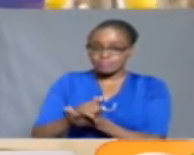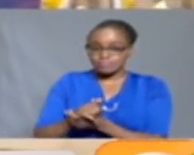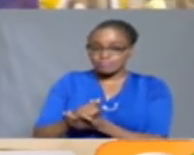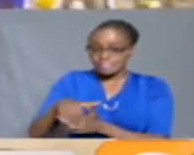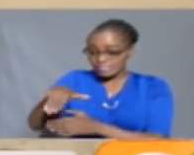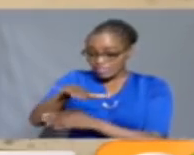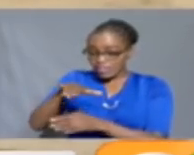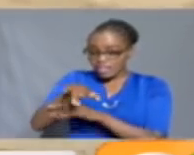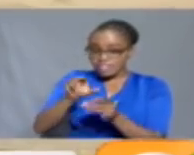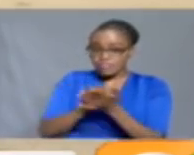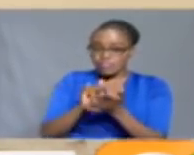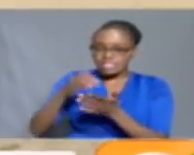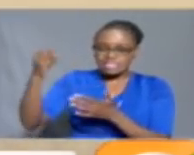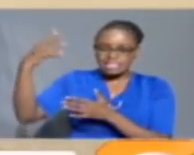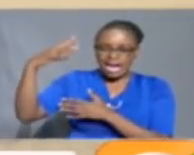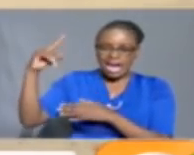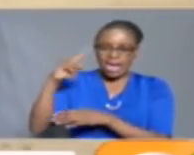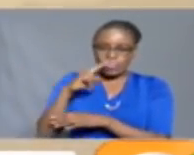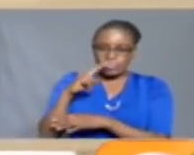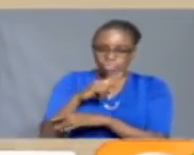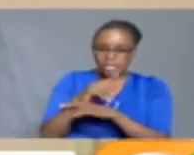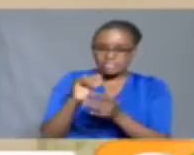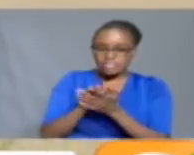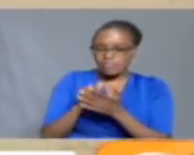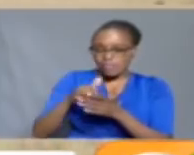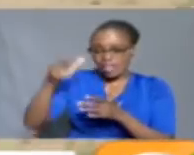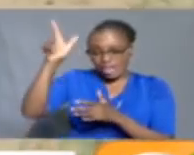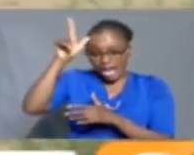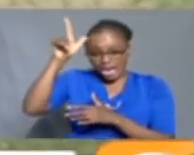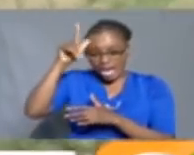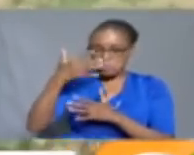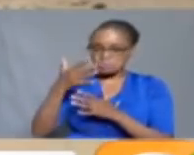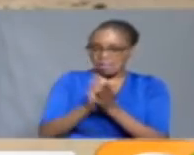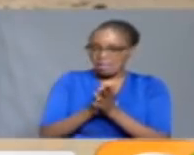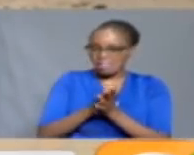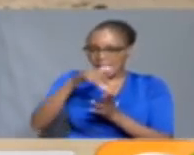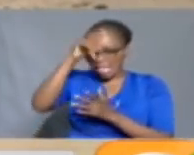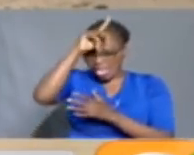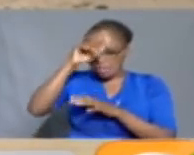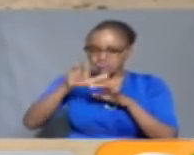Signs of a scorching sun and emaciated livestock tell it all.